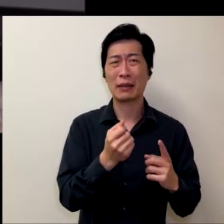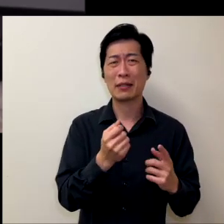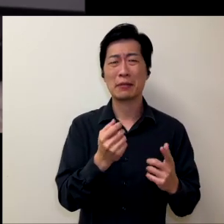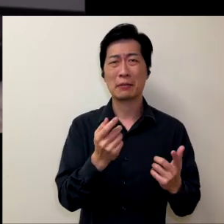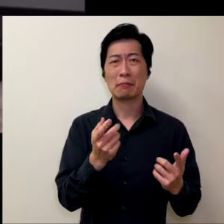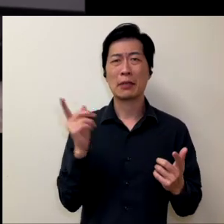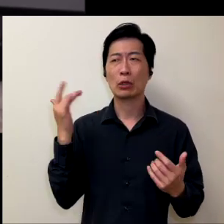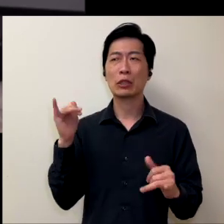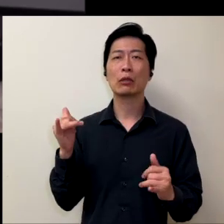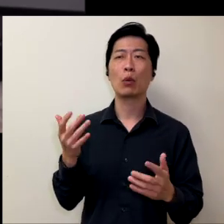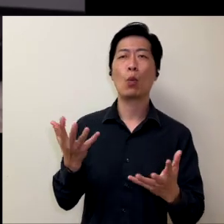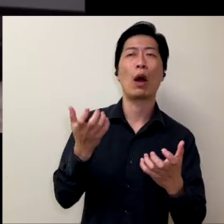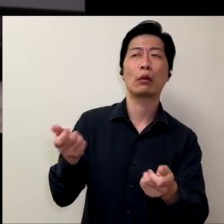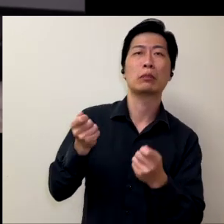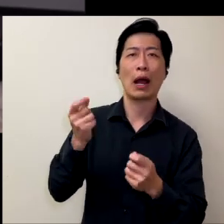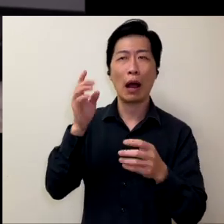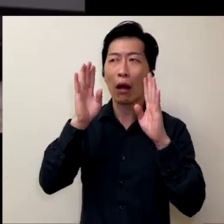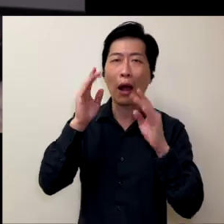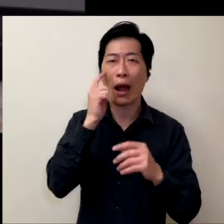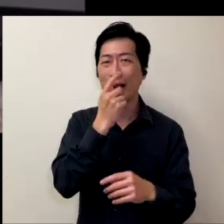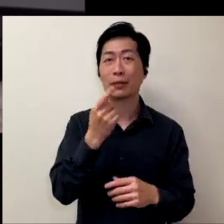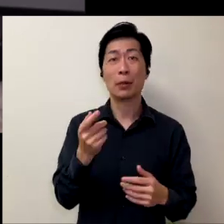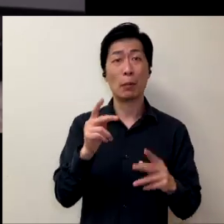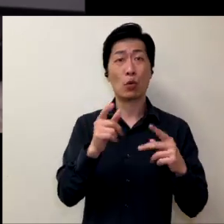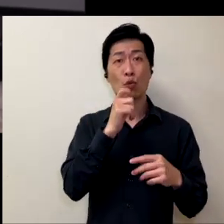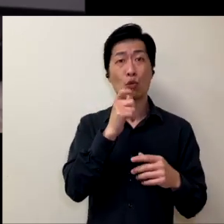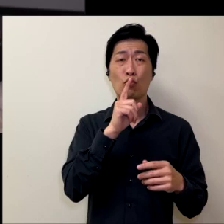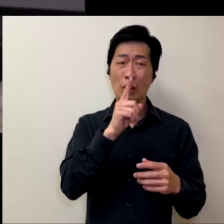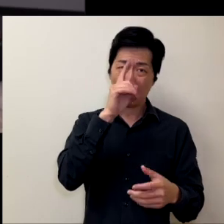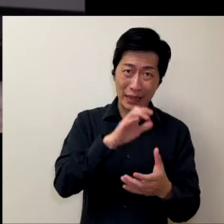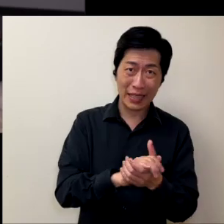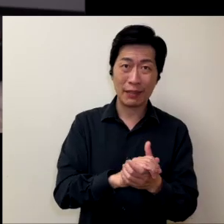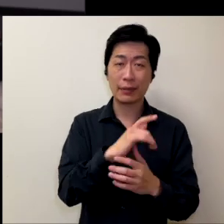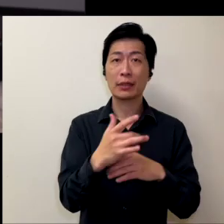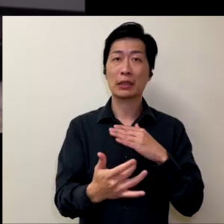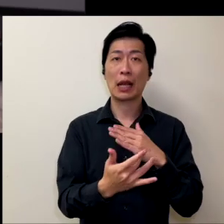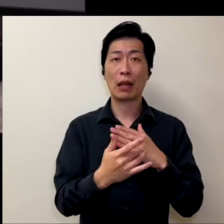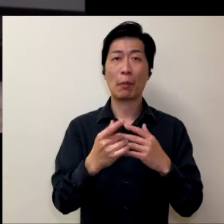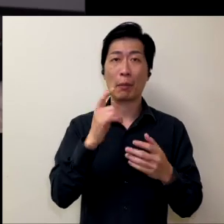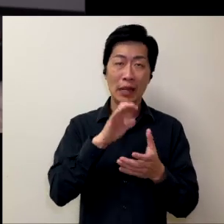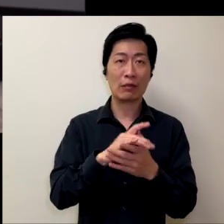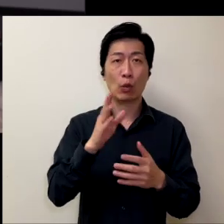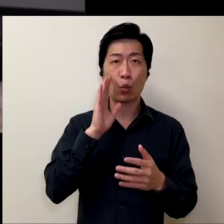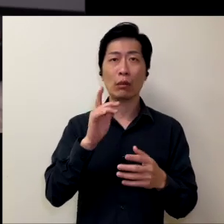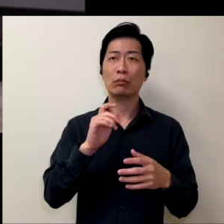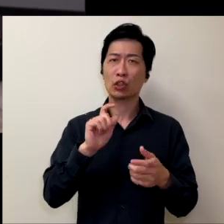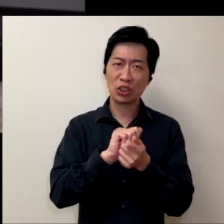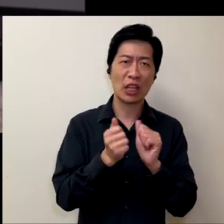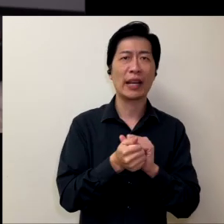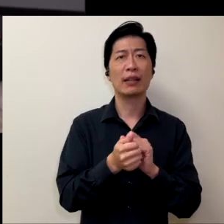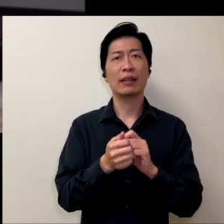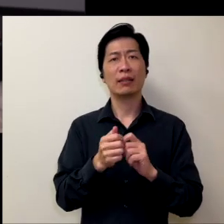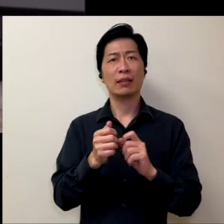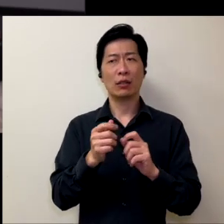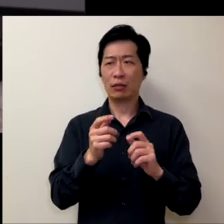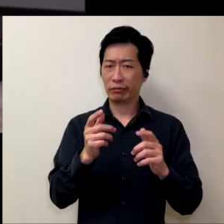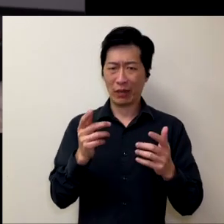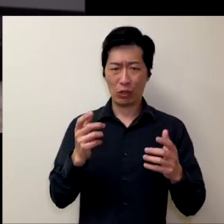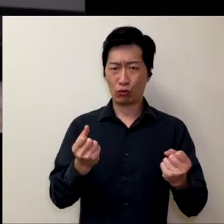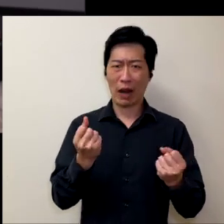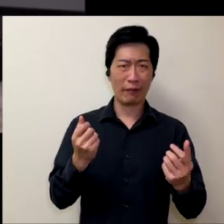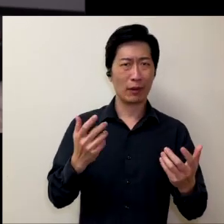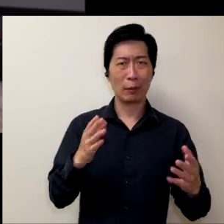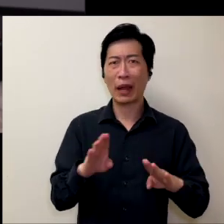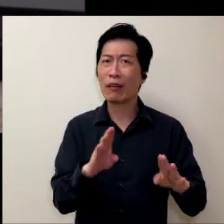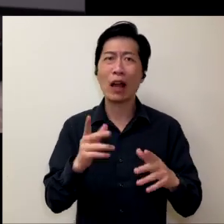how dark the outcome is. Now, as somebody that is a huge fan of self-driving technology, somebody that thinks that in the long term, this thing is going to be